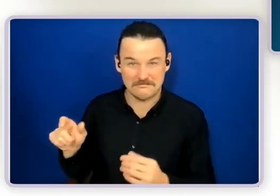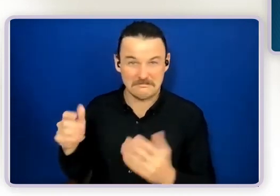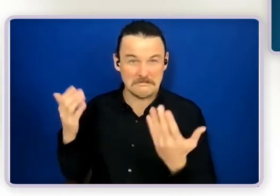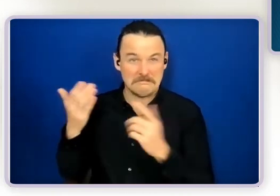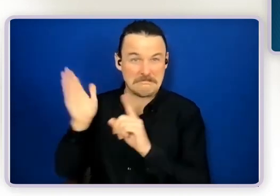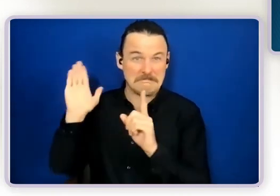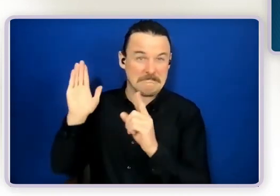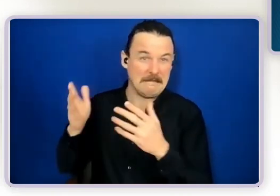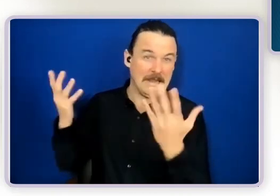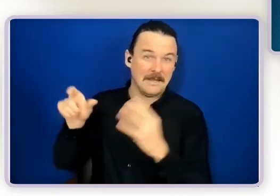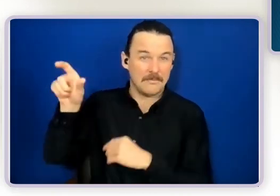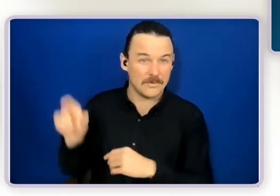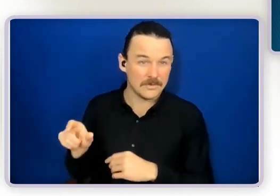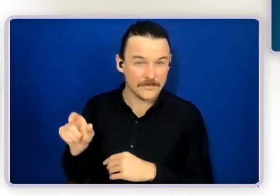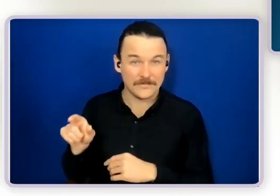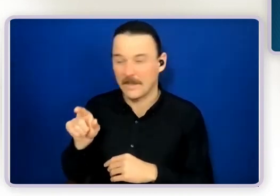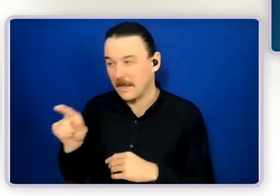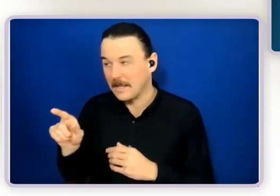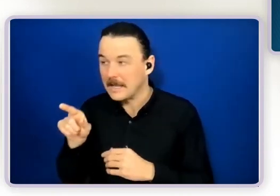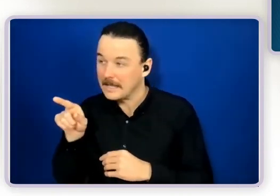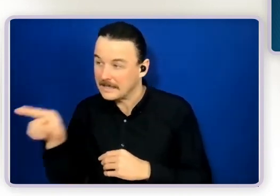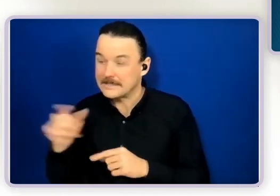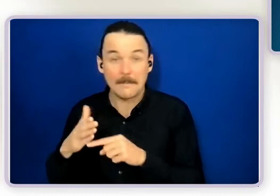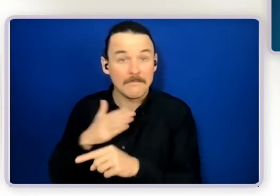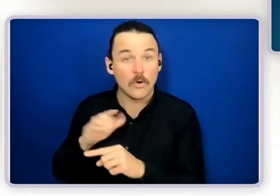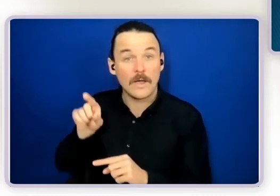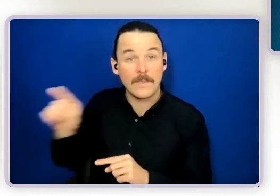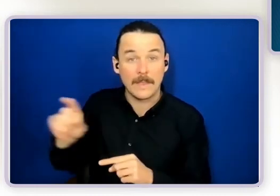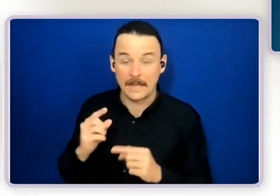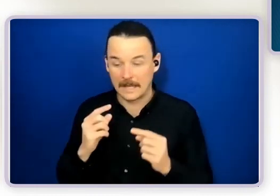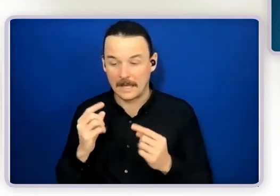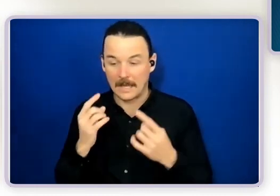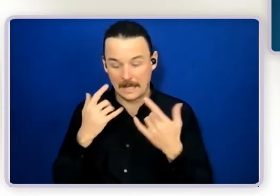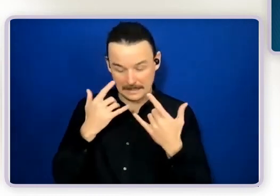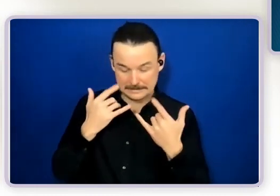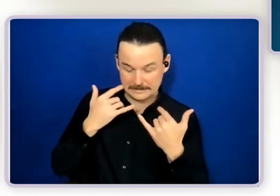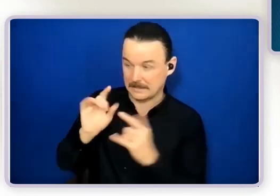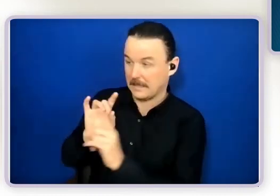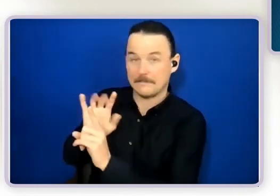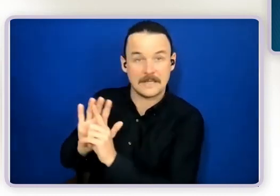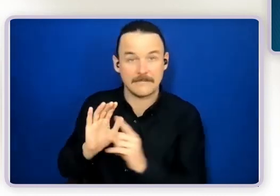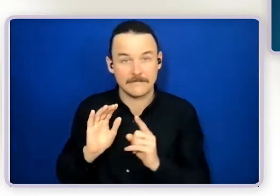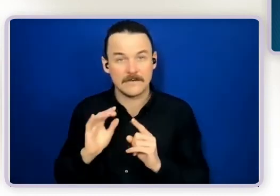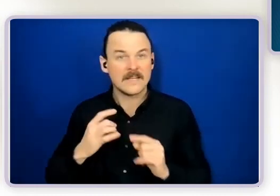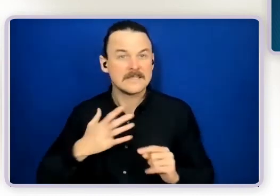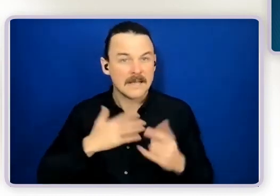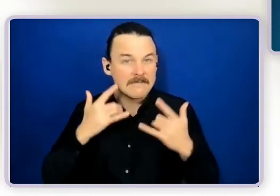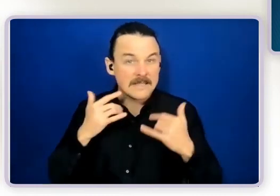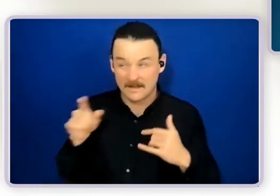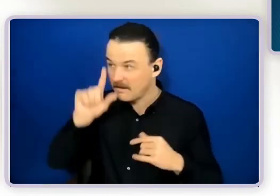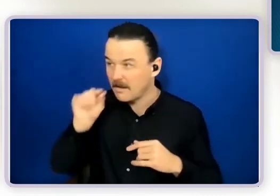start self-assessing themselves. That they ought to be registered. They don't have to